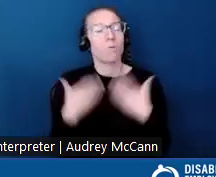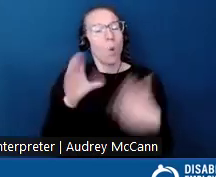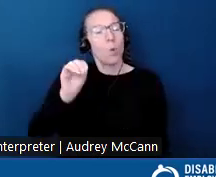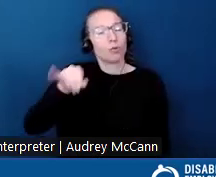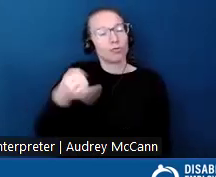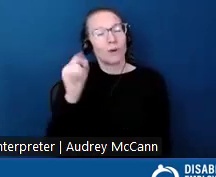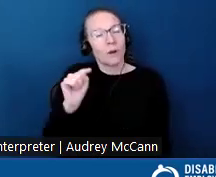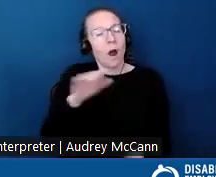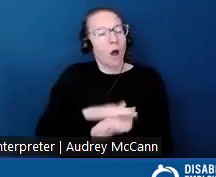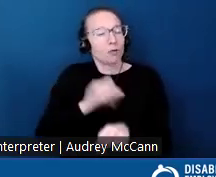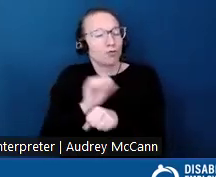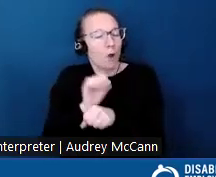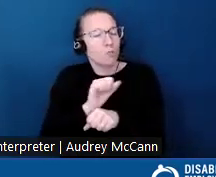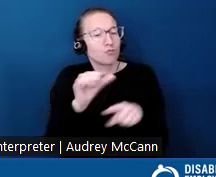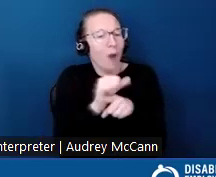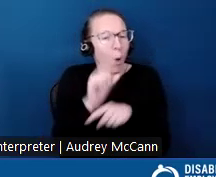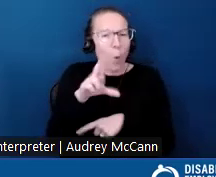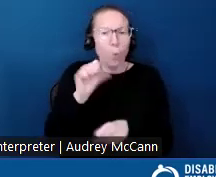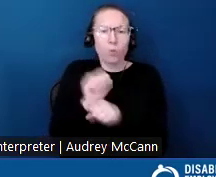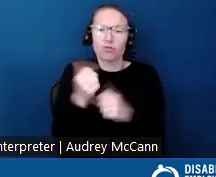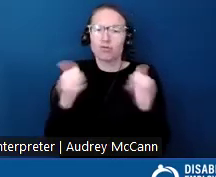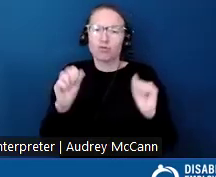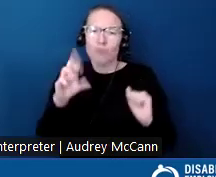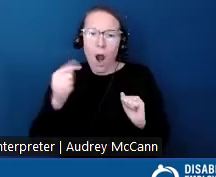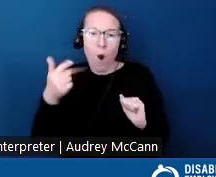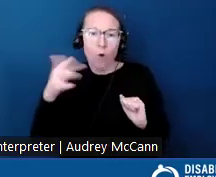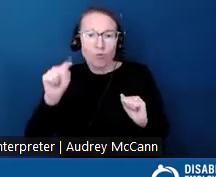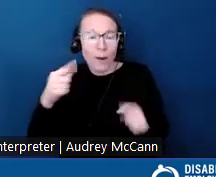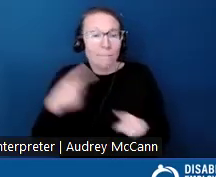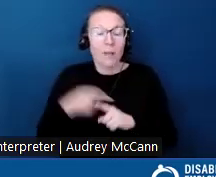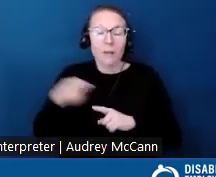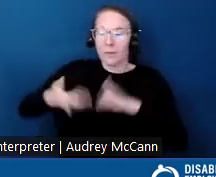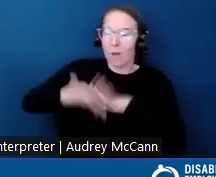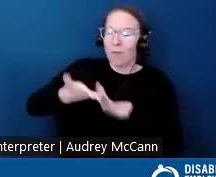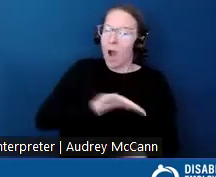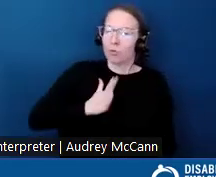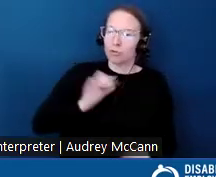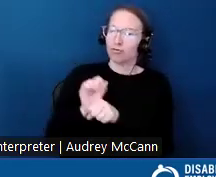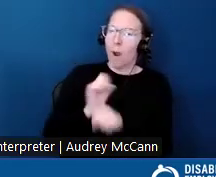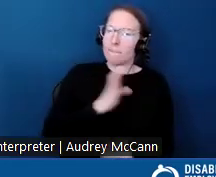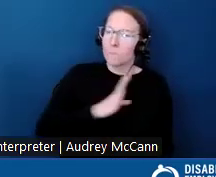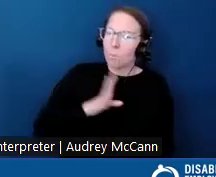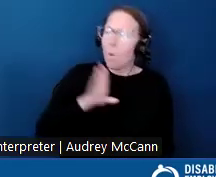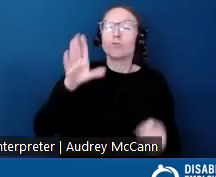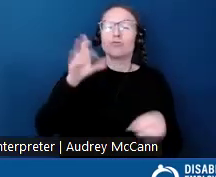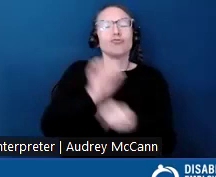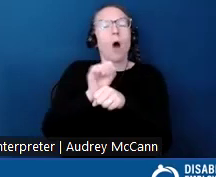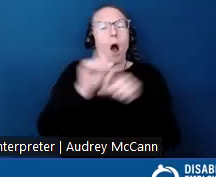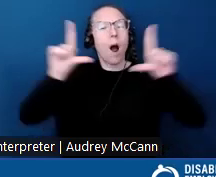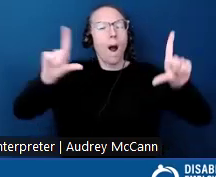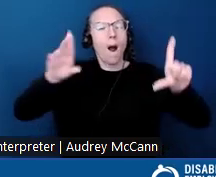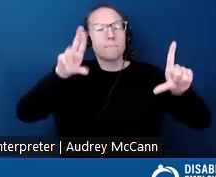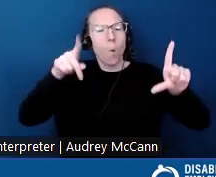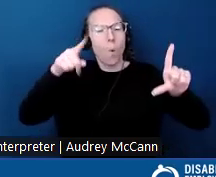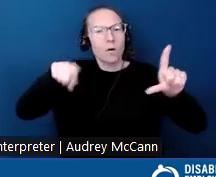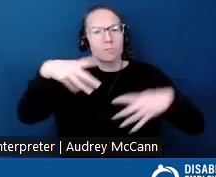tryout grants. And they also operate our job board. So it's similar to other online job boards, but this one is focused on